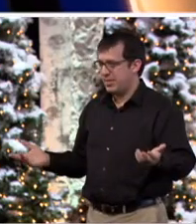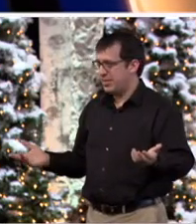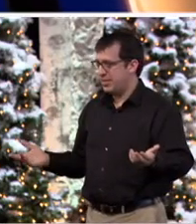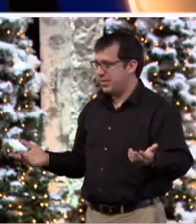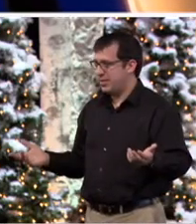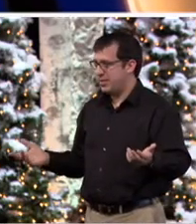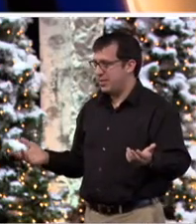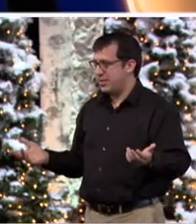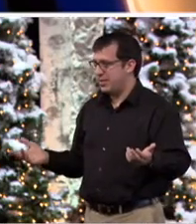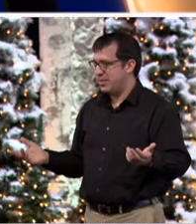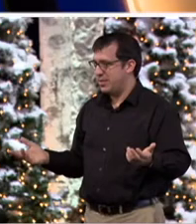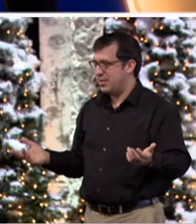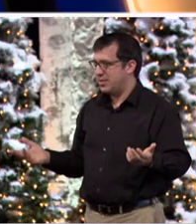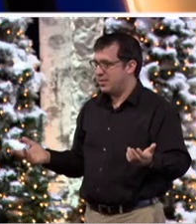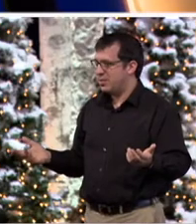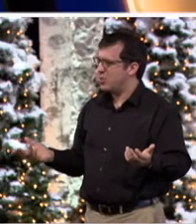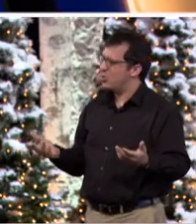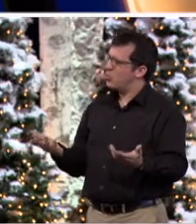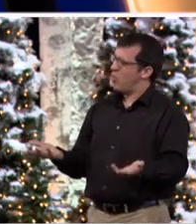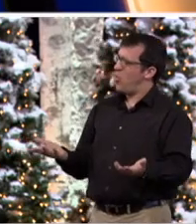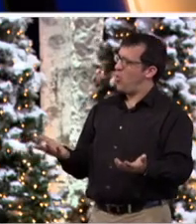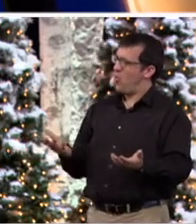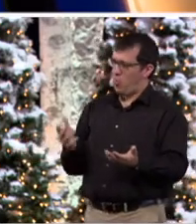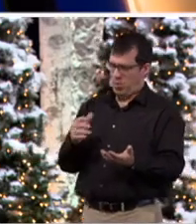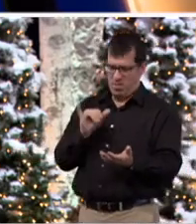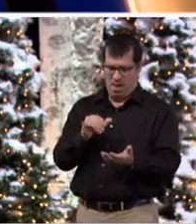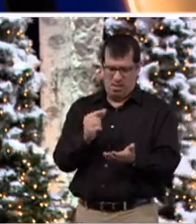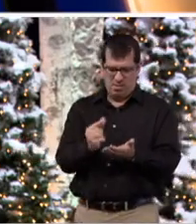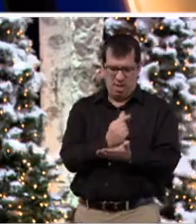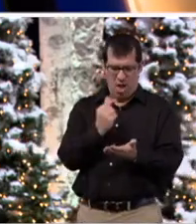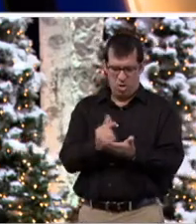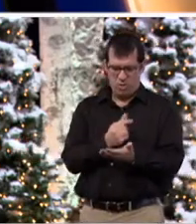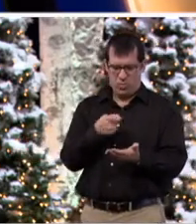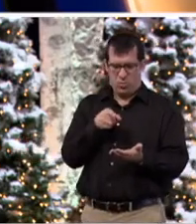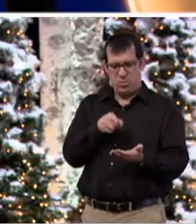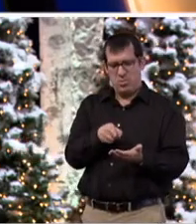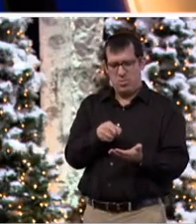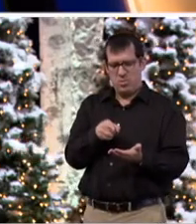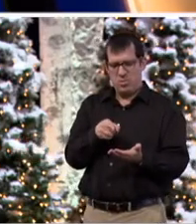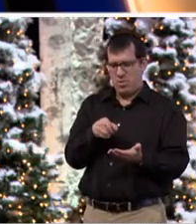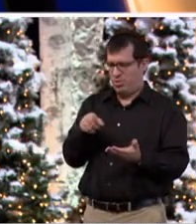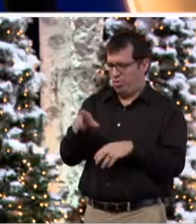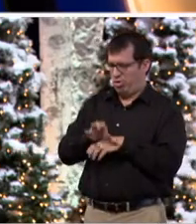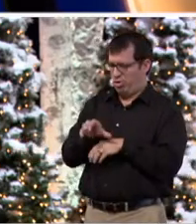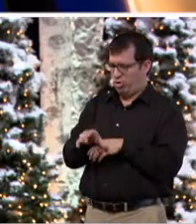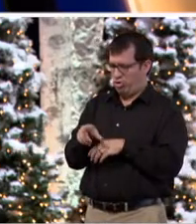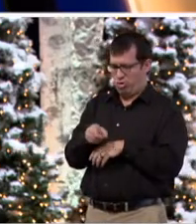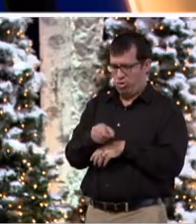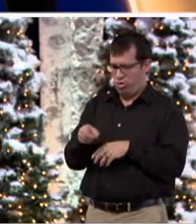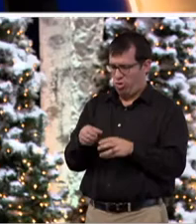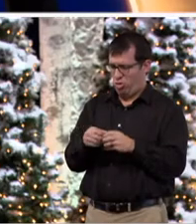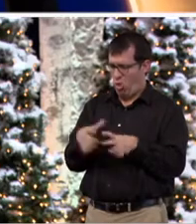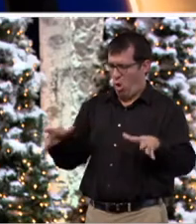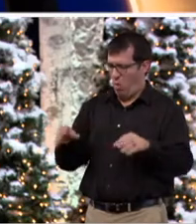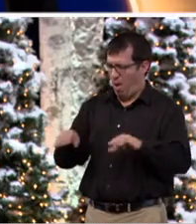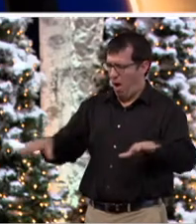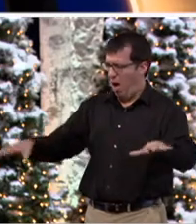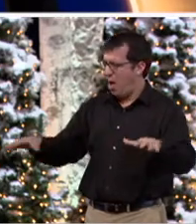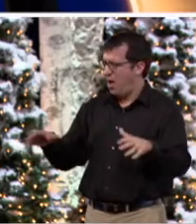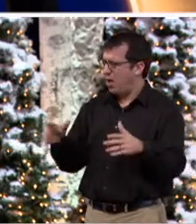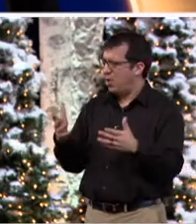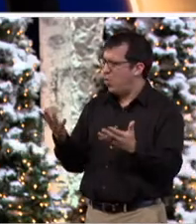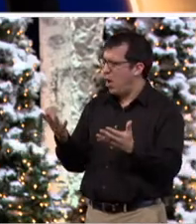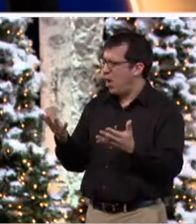So what made the gospel and what made the early church grow so fast?